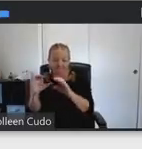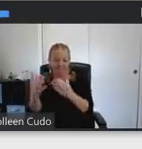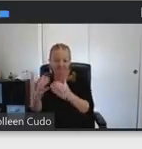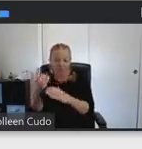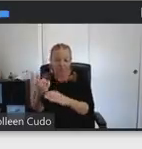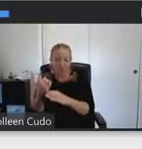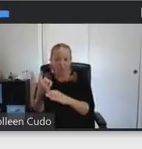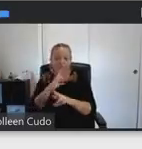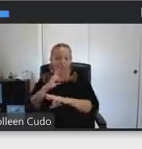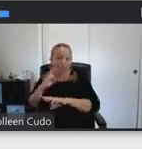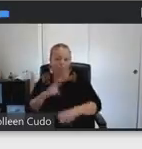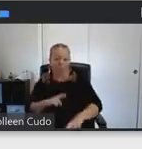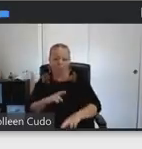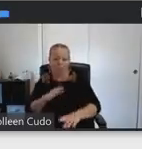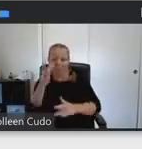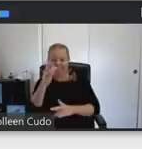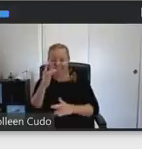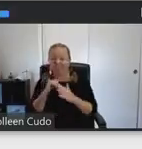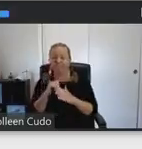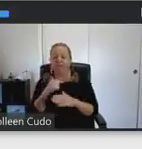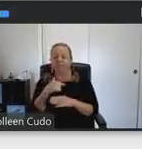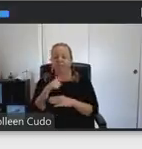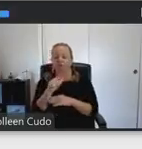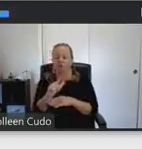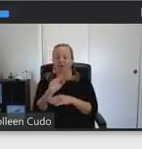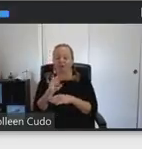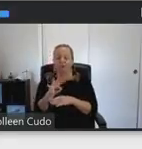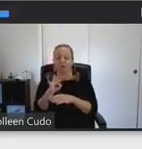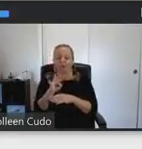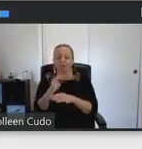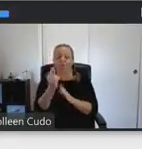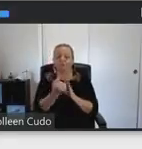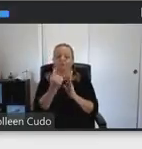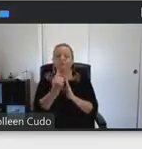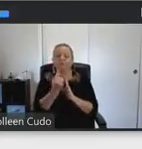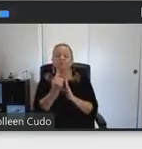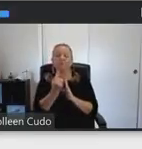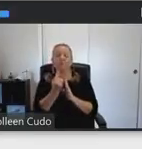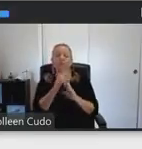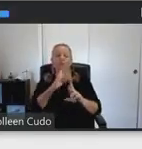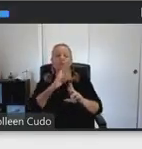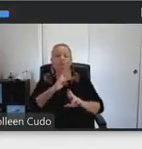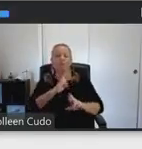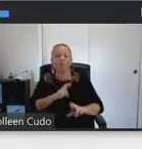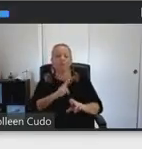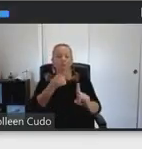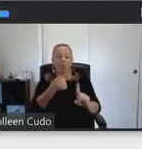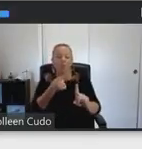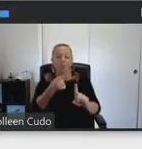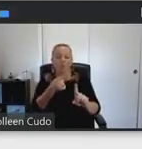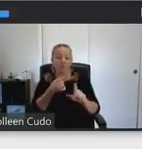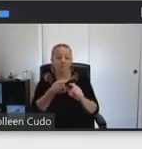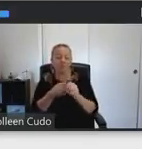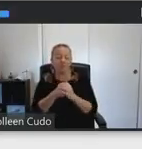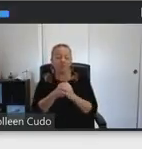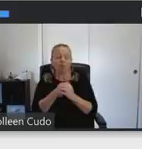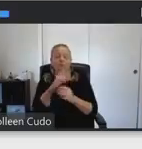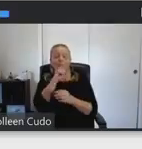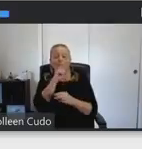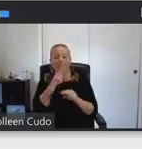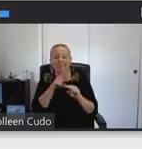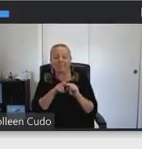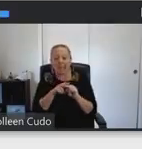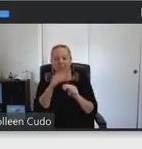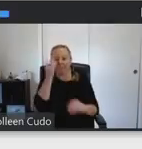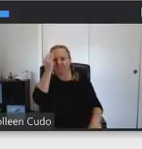24-hour reporting goal attached to all Category 1 illnesses. When we really sat and thought